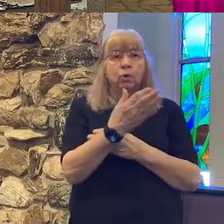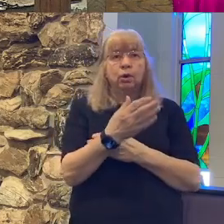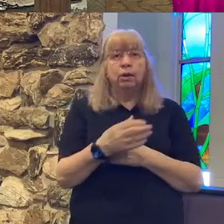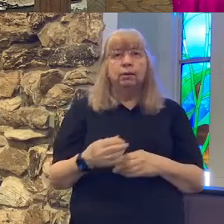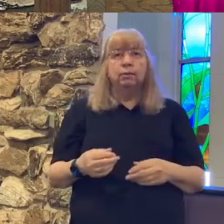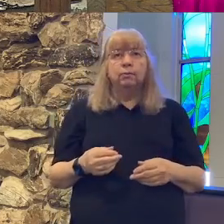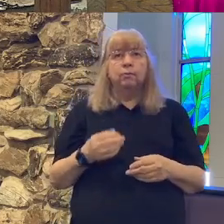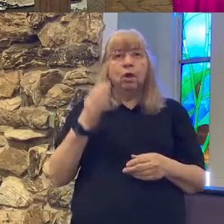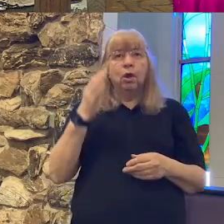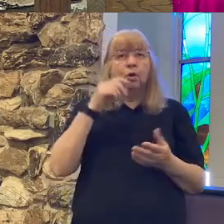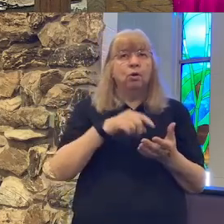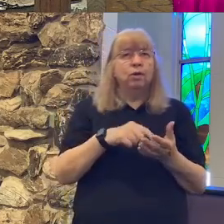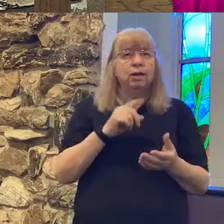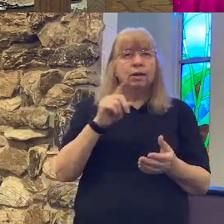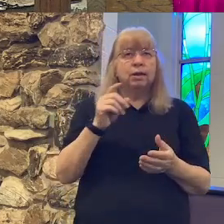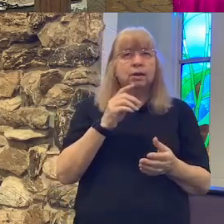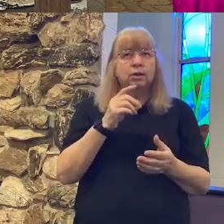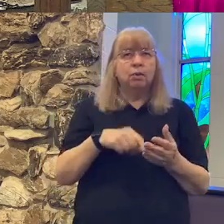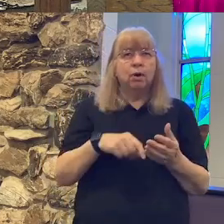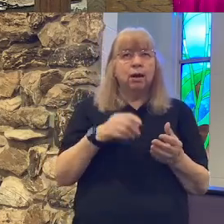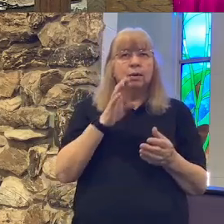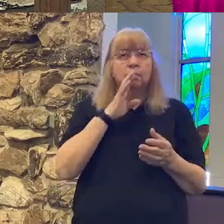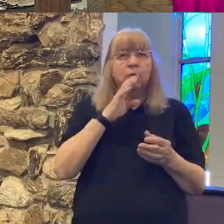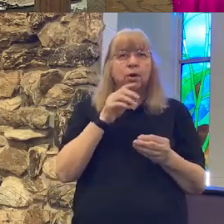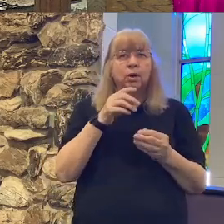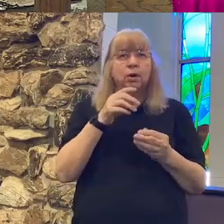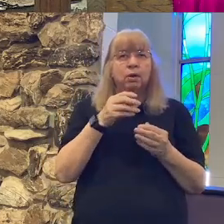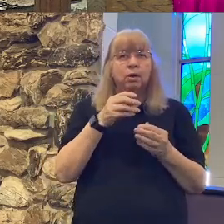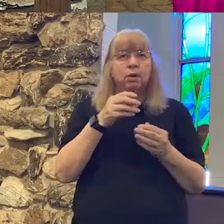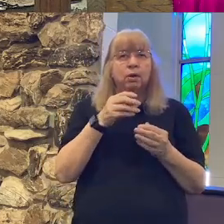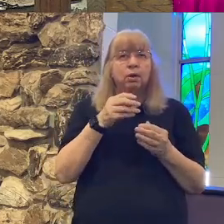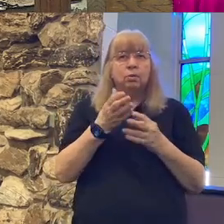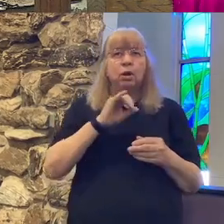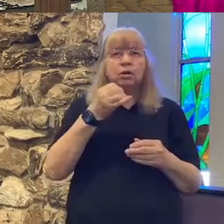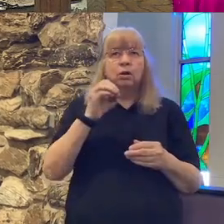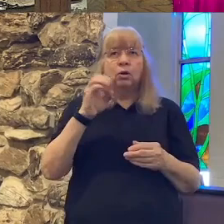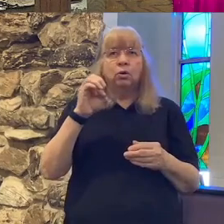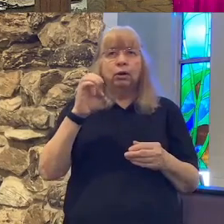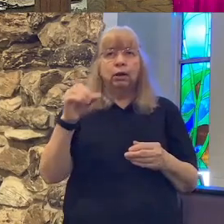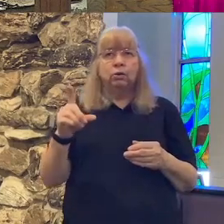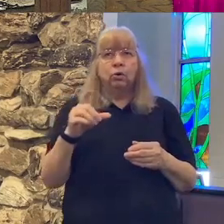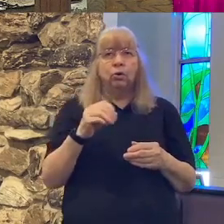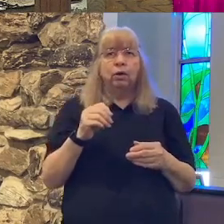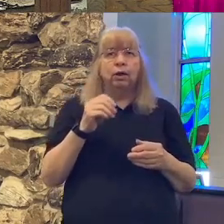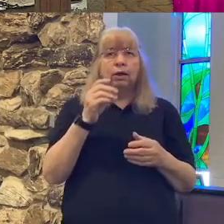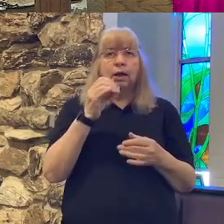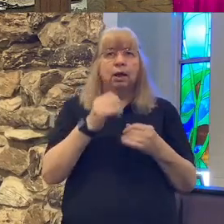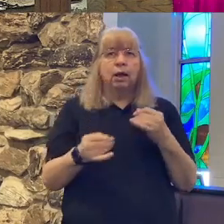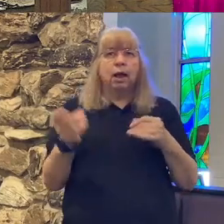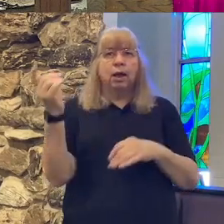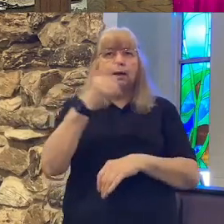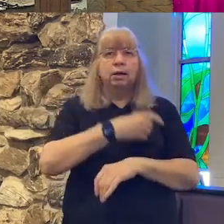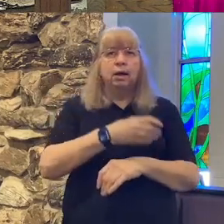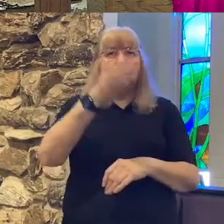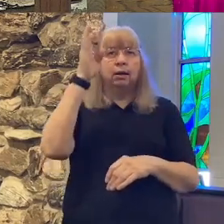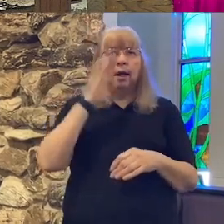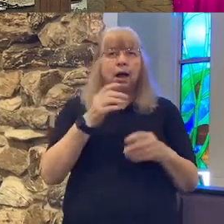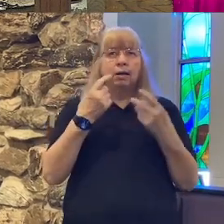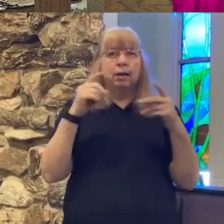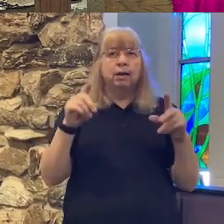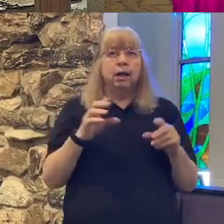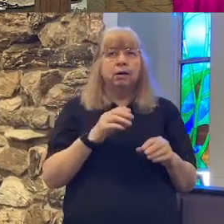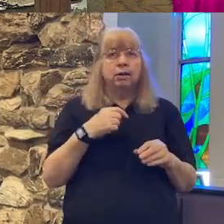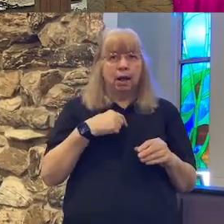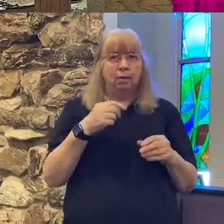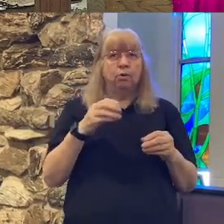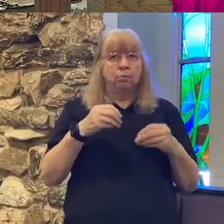Know this is what is spoken through the prophet Joel. In the last days it will be, God declares, that I will pour out